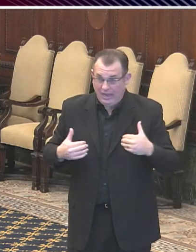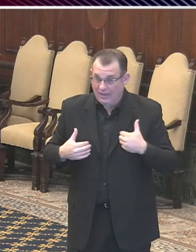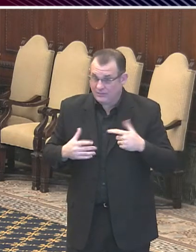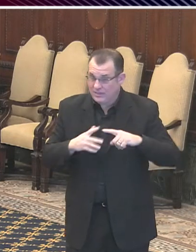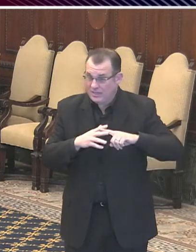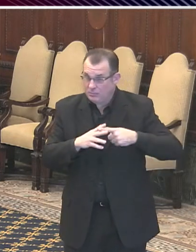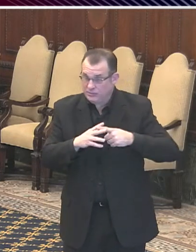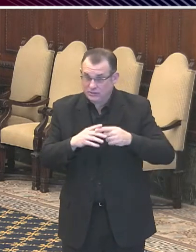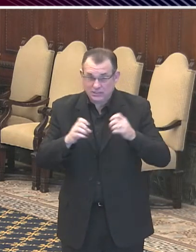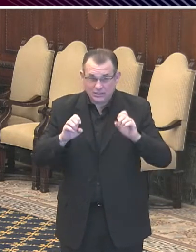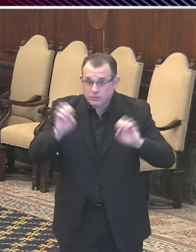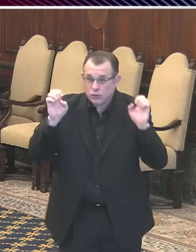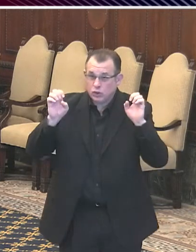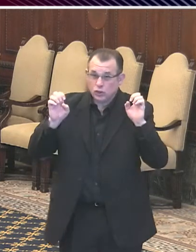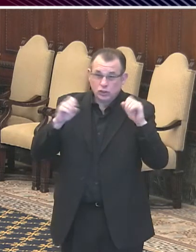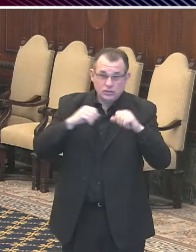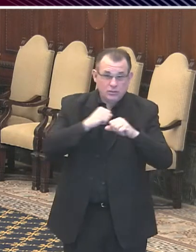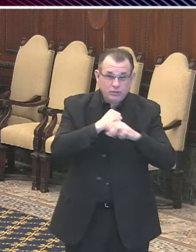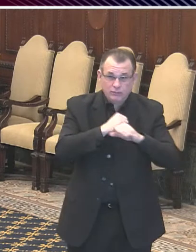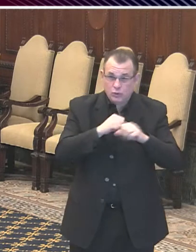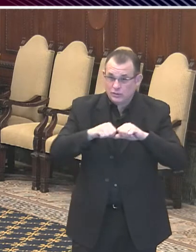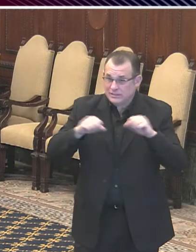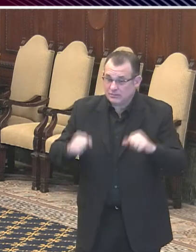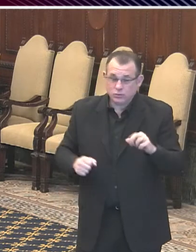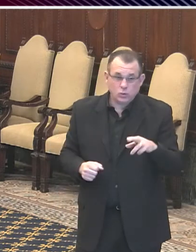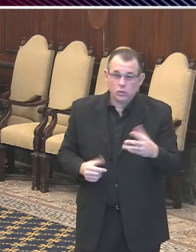about using the emergency broadcast implementation?